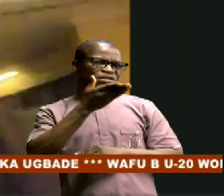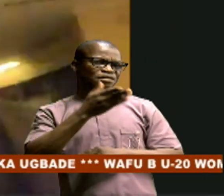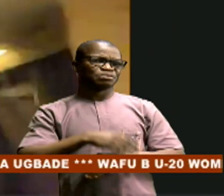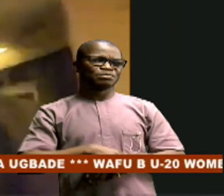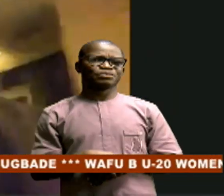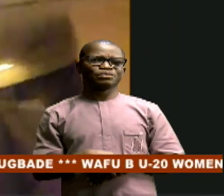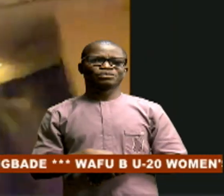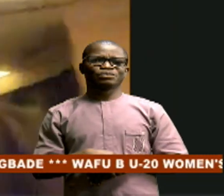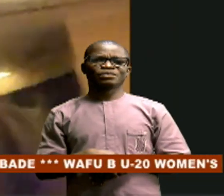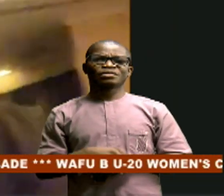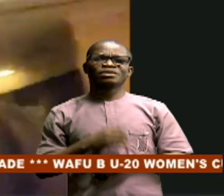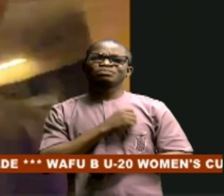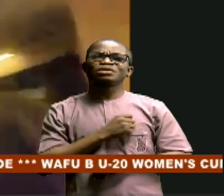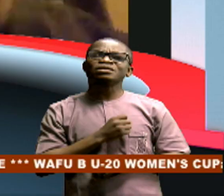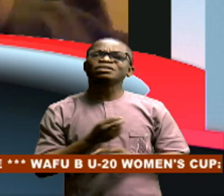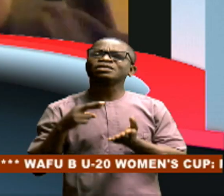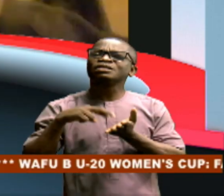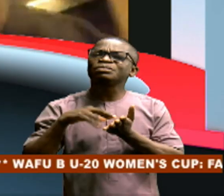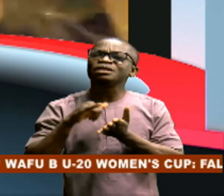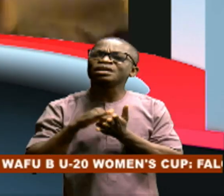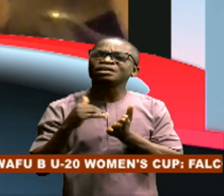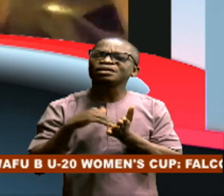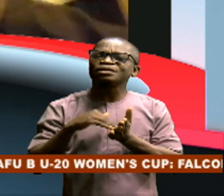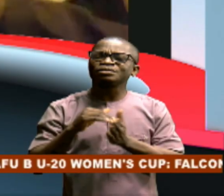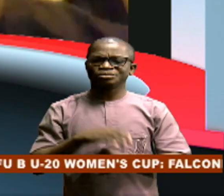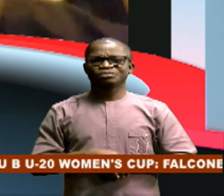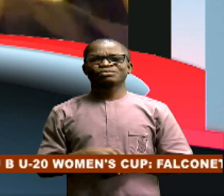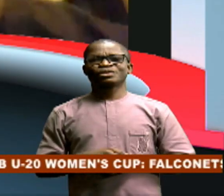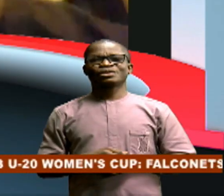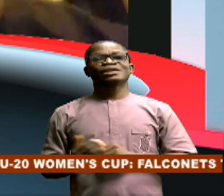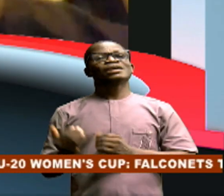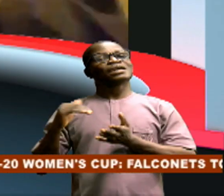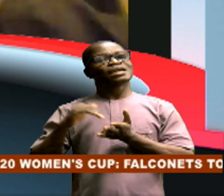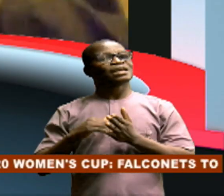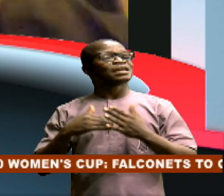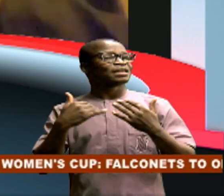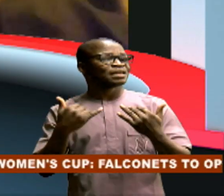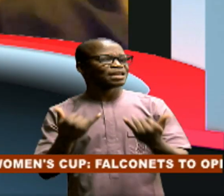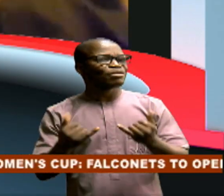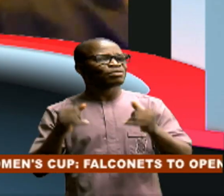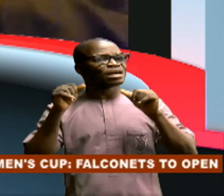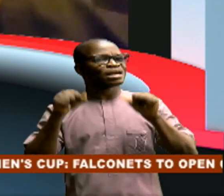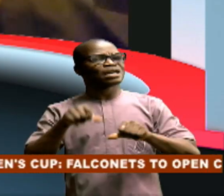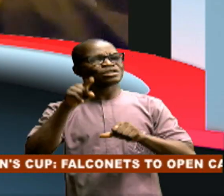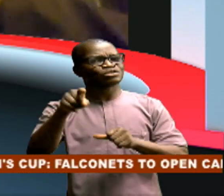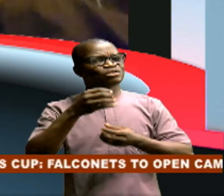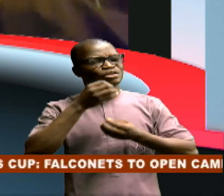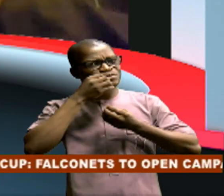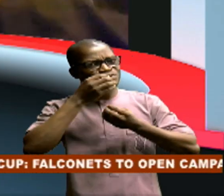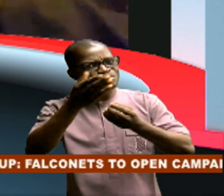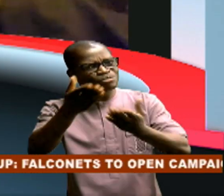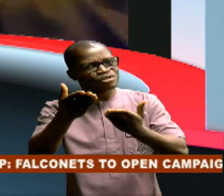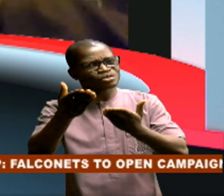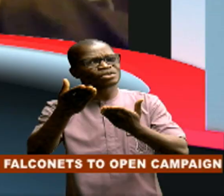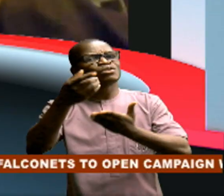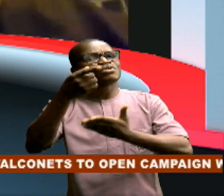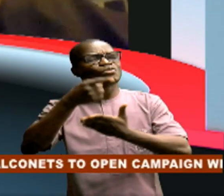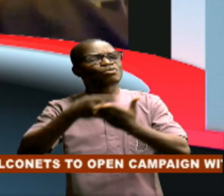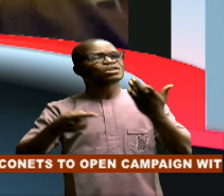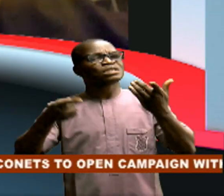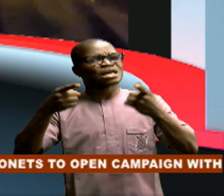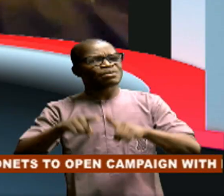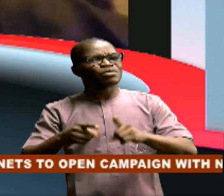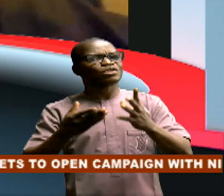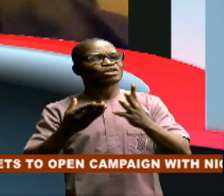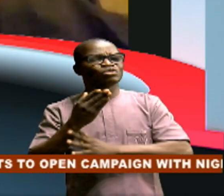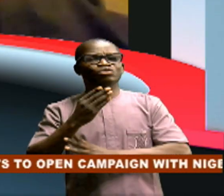Sorry, I couldn't get that. Can you repeat that again? Okay, sir. Take it again. Now, can you give us an insight into the